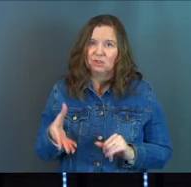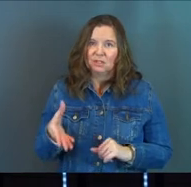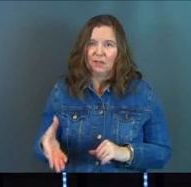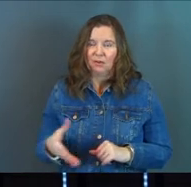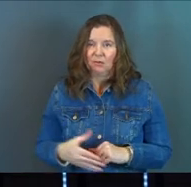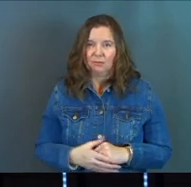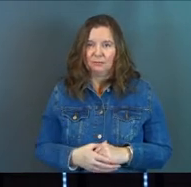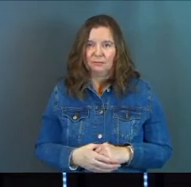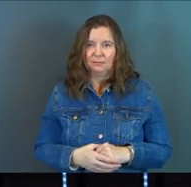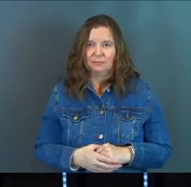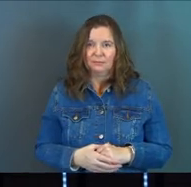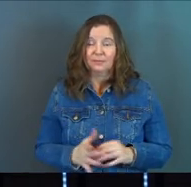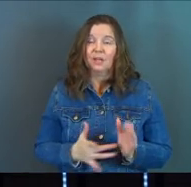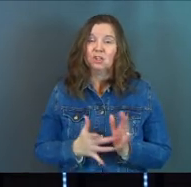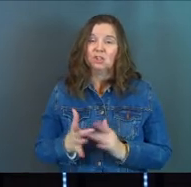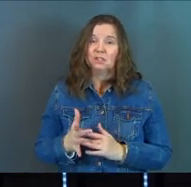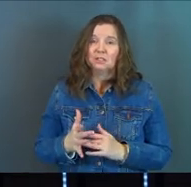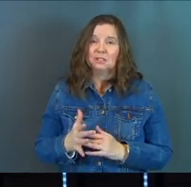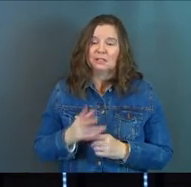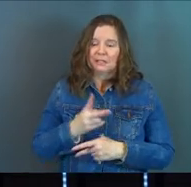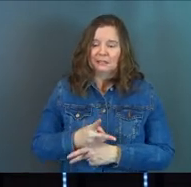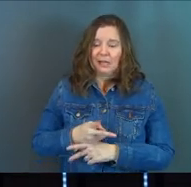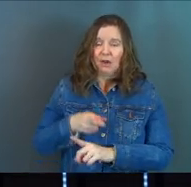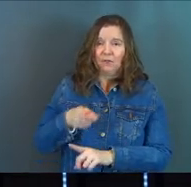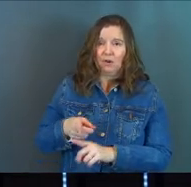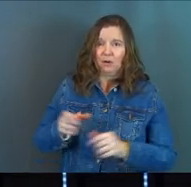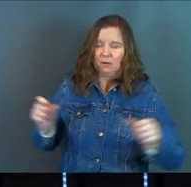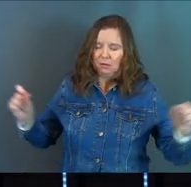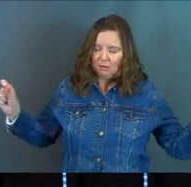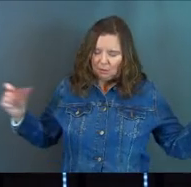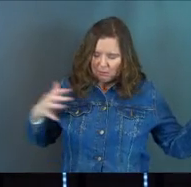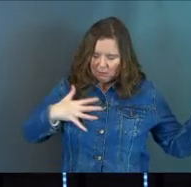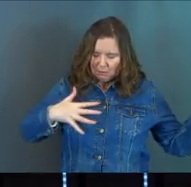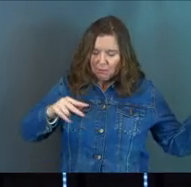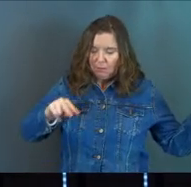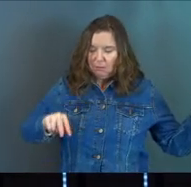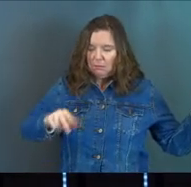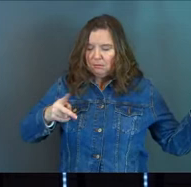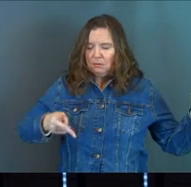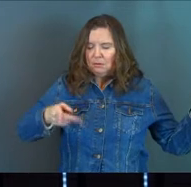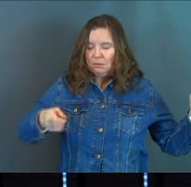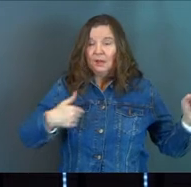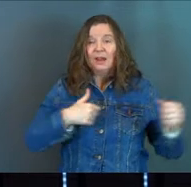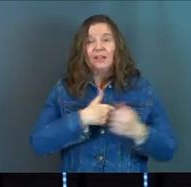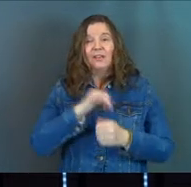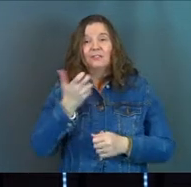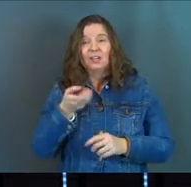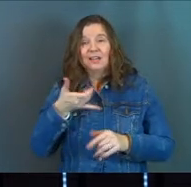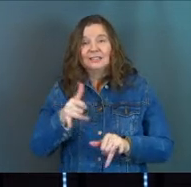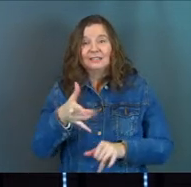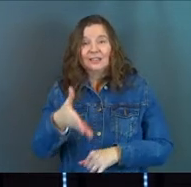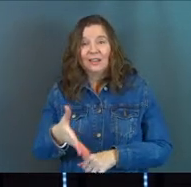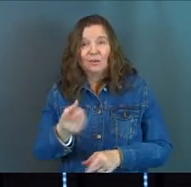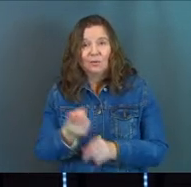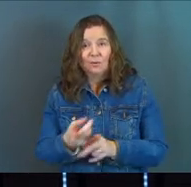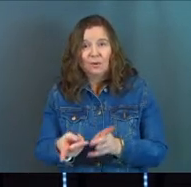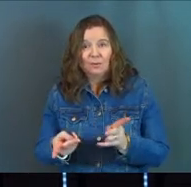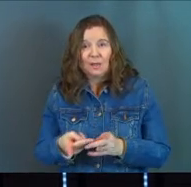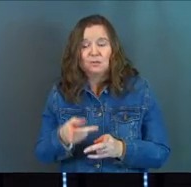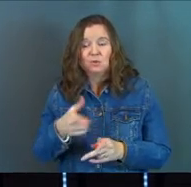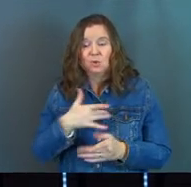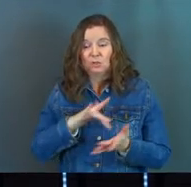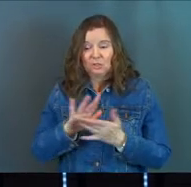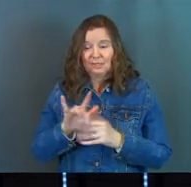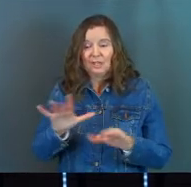there. And Jesus takes care of her. And I love that John is there in the right place so